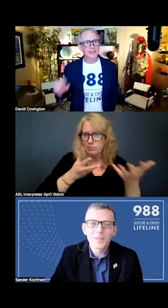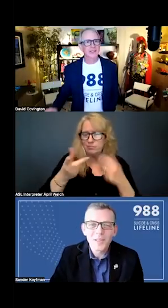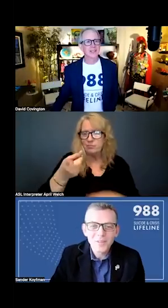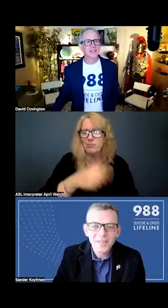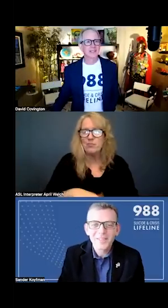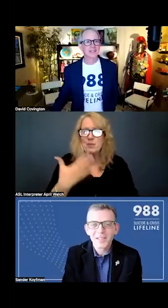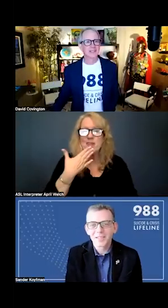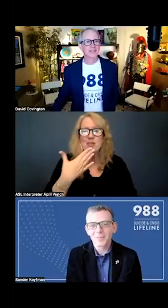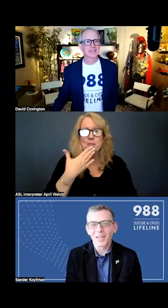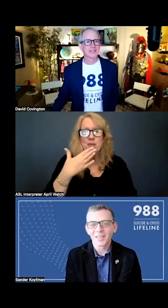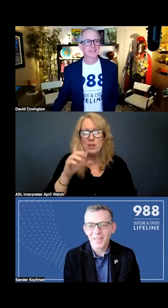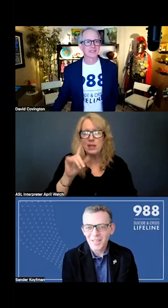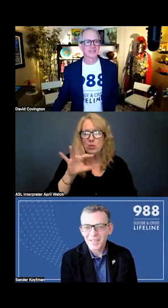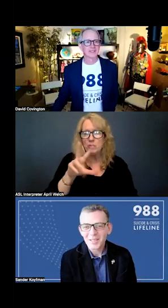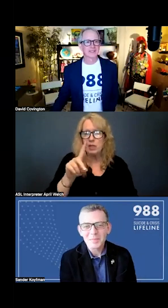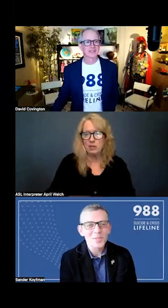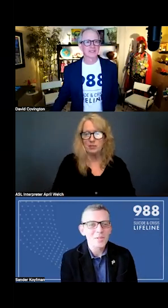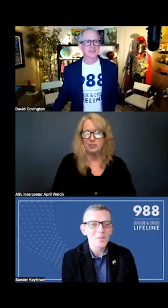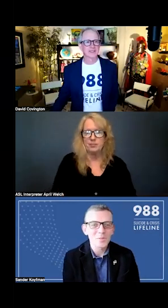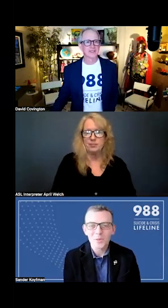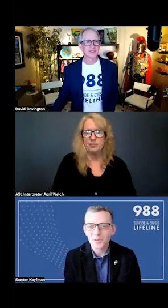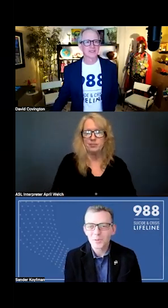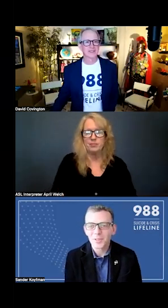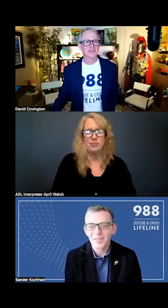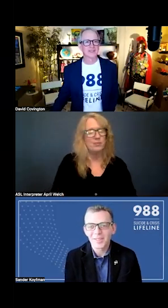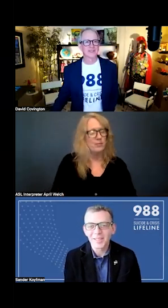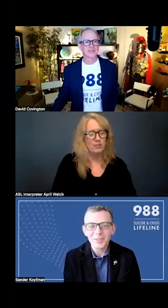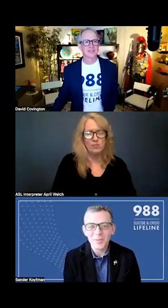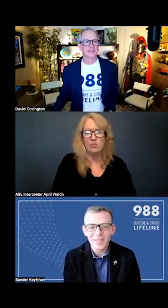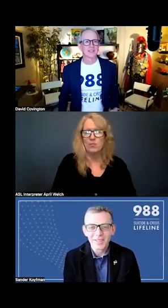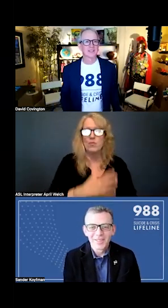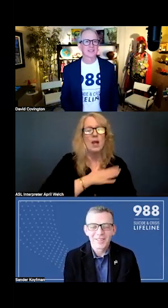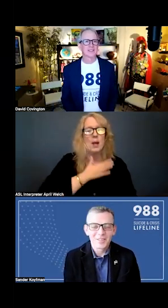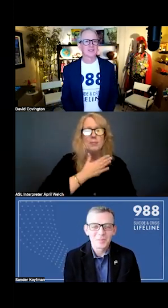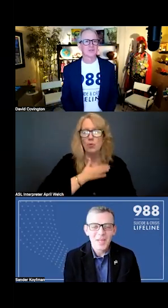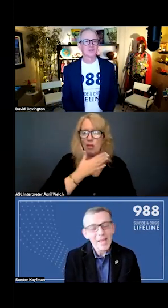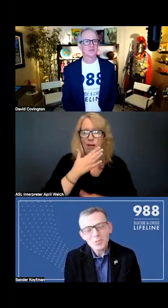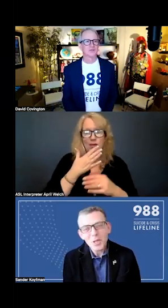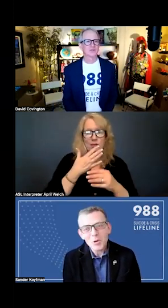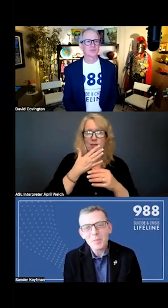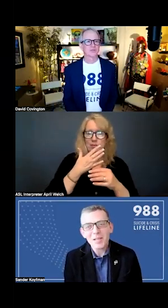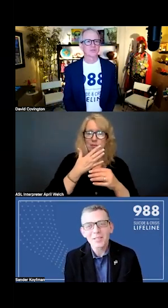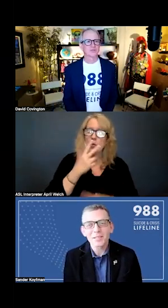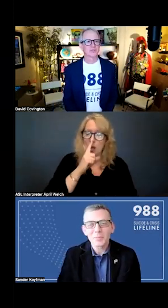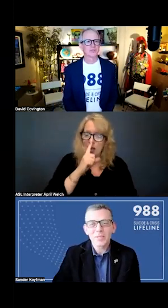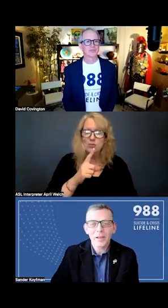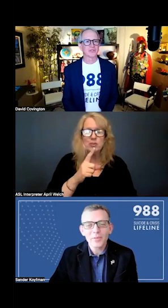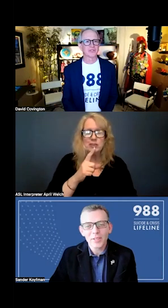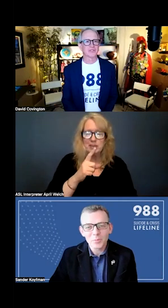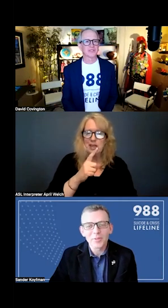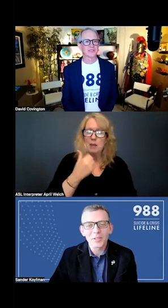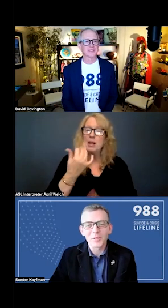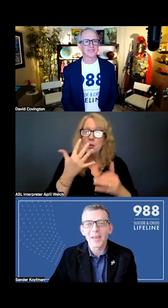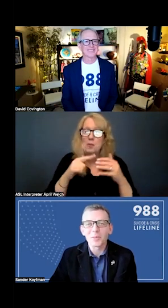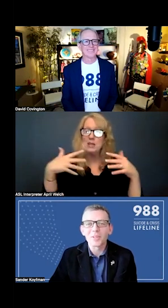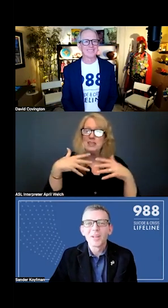Thank you, David. And I'm so glad to be. Actually, no, I'm actually a little bit terrified to